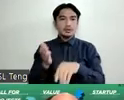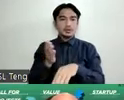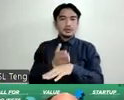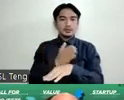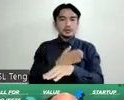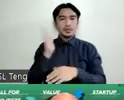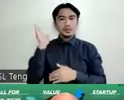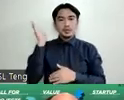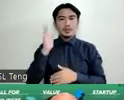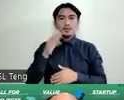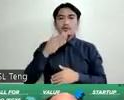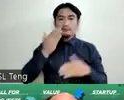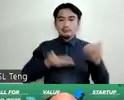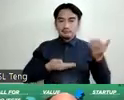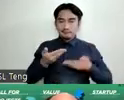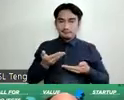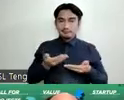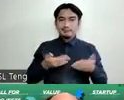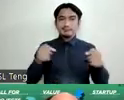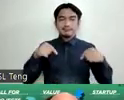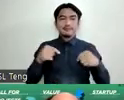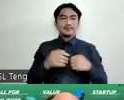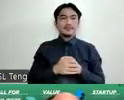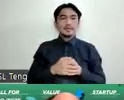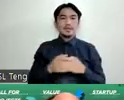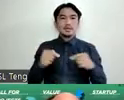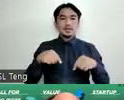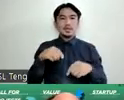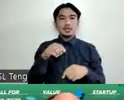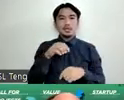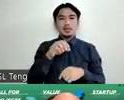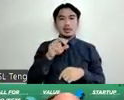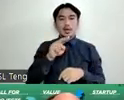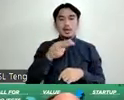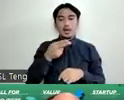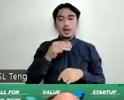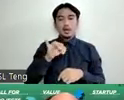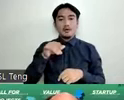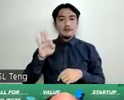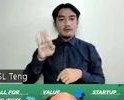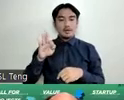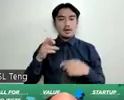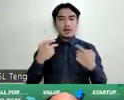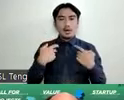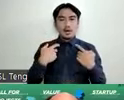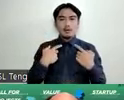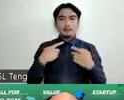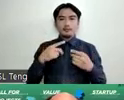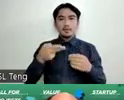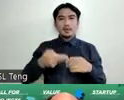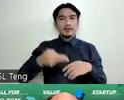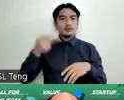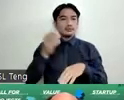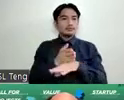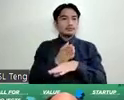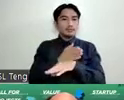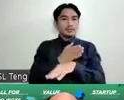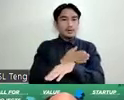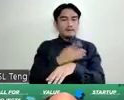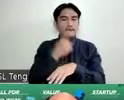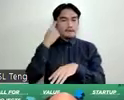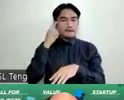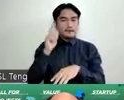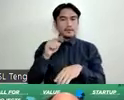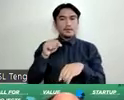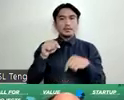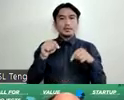this talk. This is under Benilde HIFI. HIFI stands for Hub of Innovation for Inclusion. It's a community space